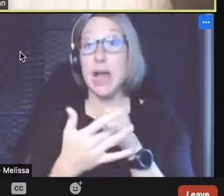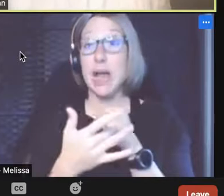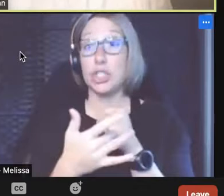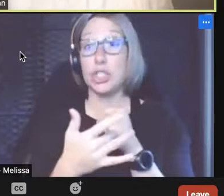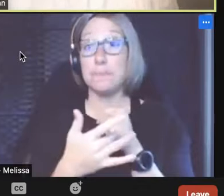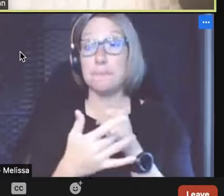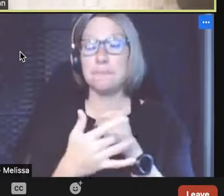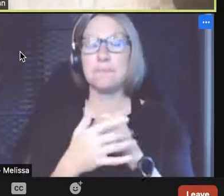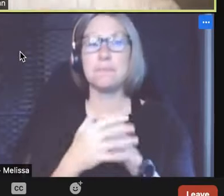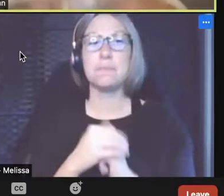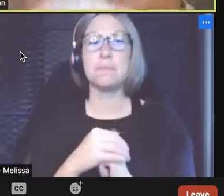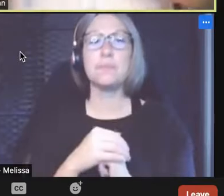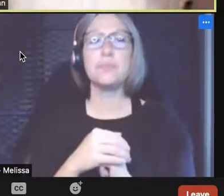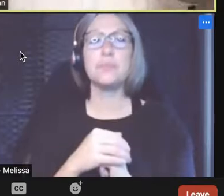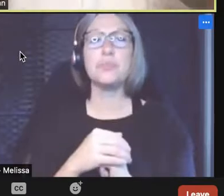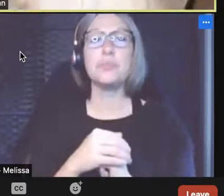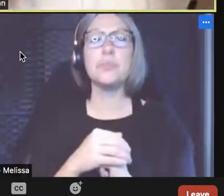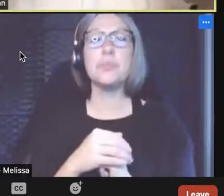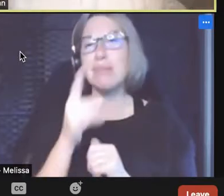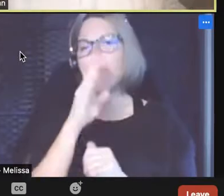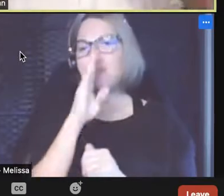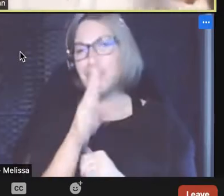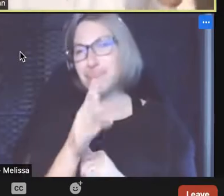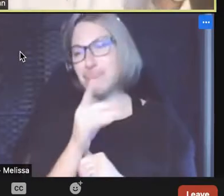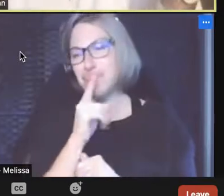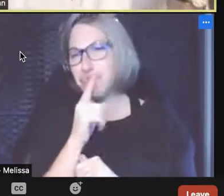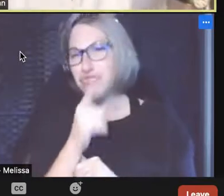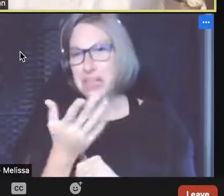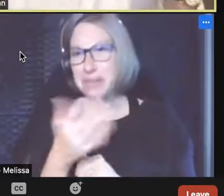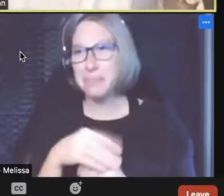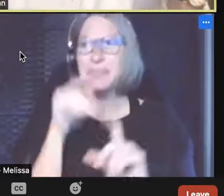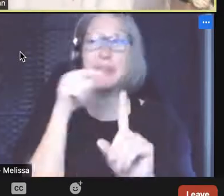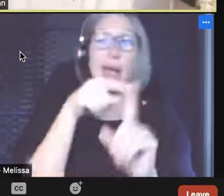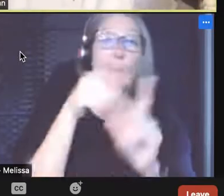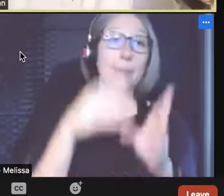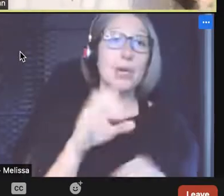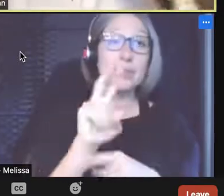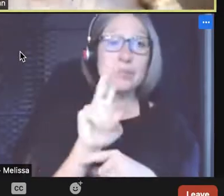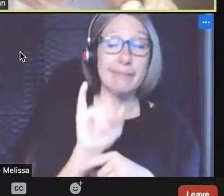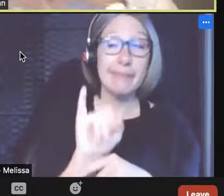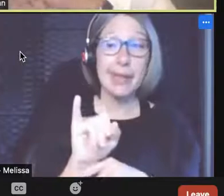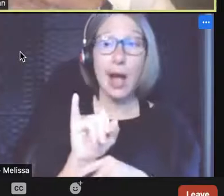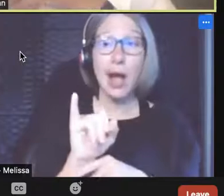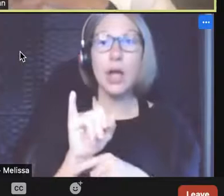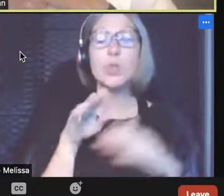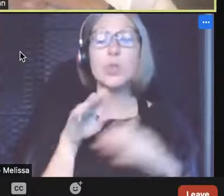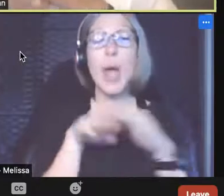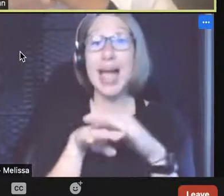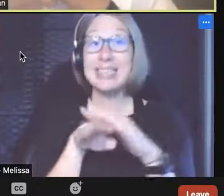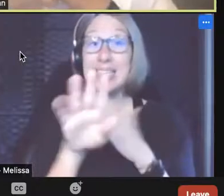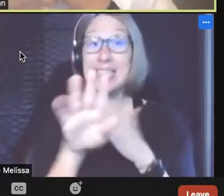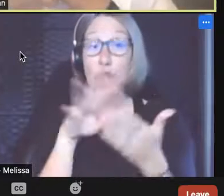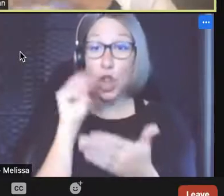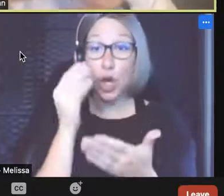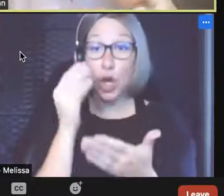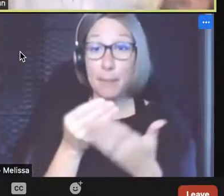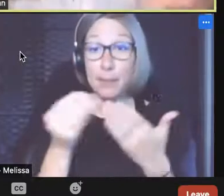technology. So now it's just a pretty straightforward thing. Does this person with CVI, in order to access their learning media, do they